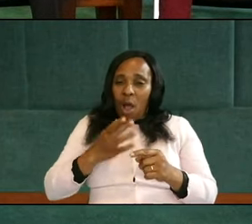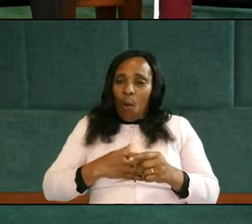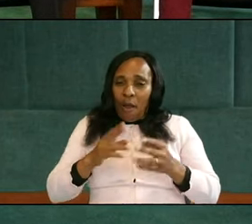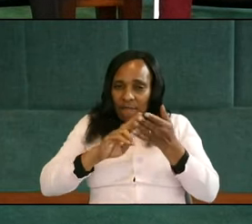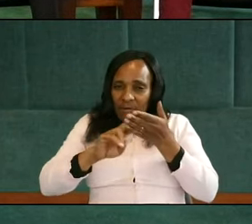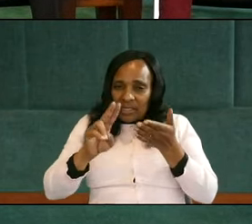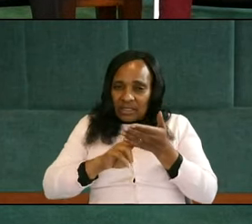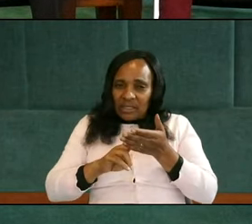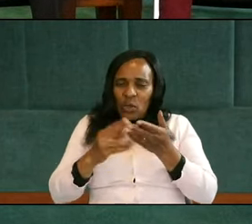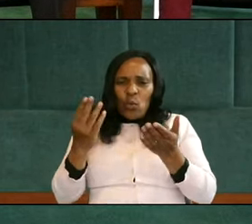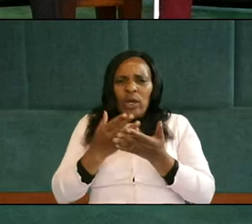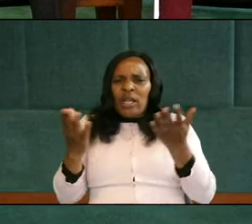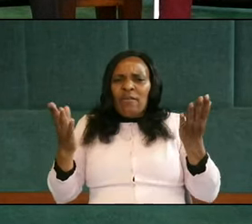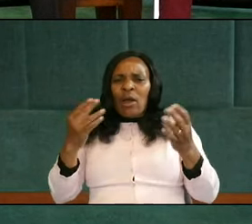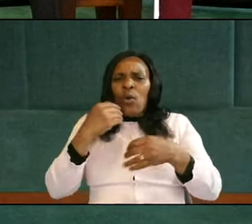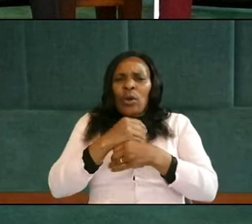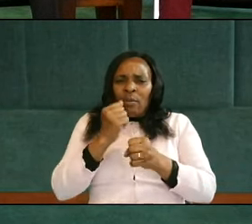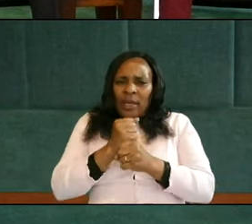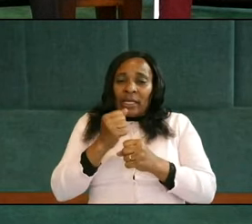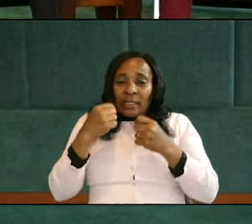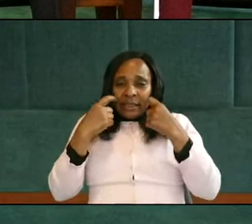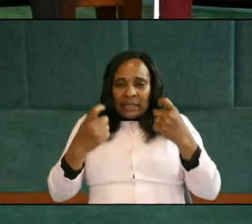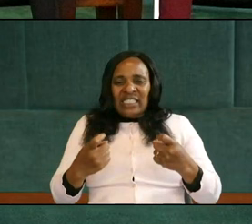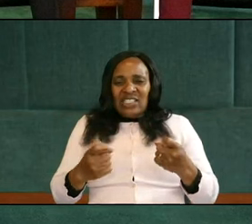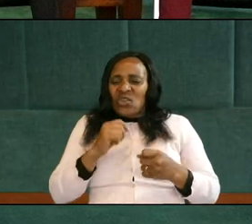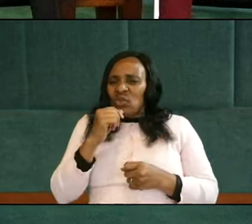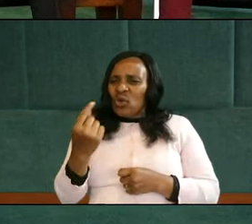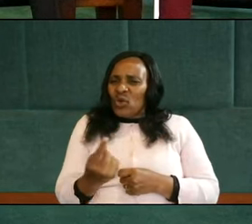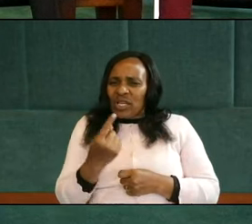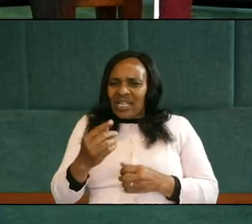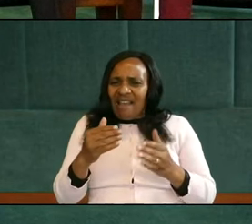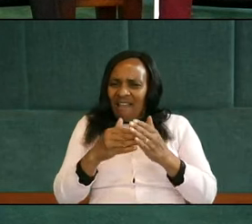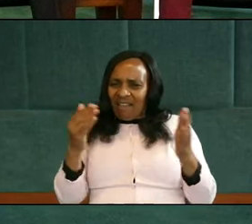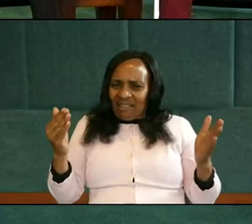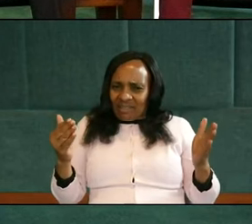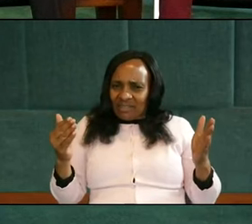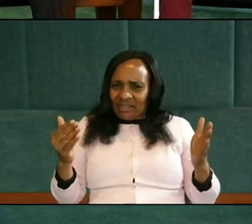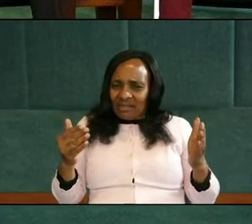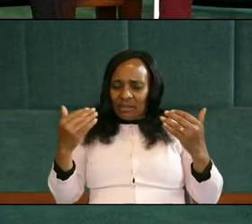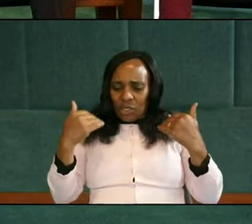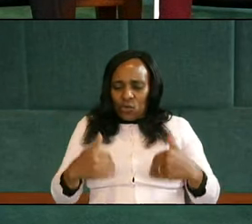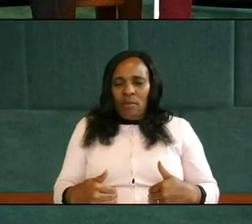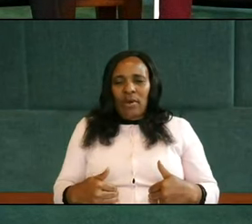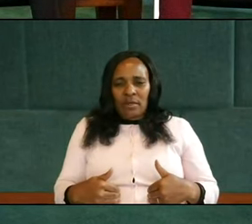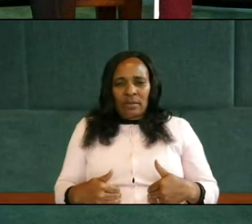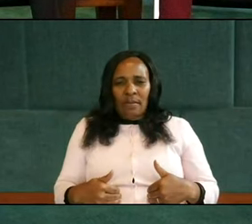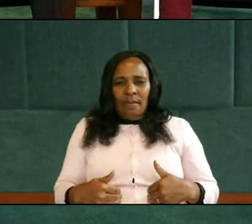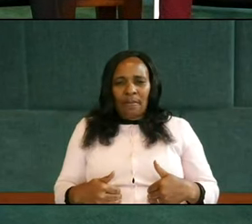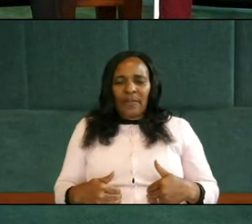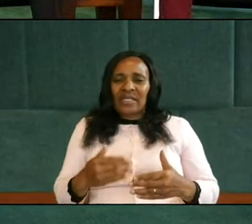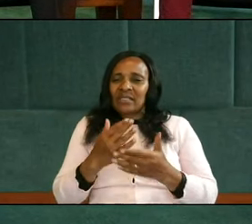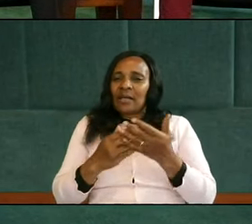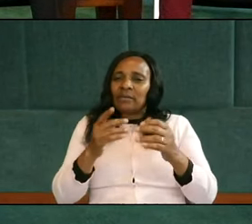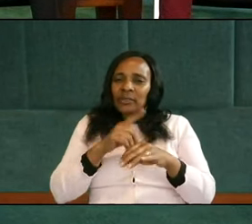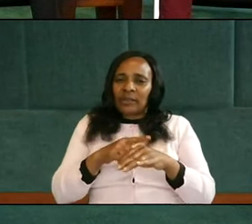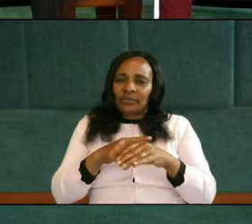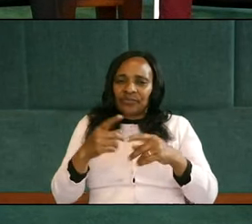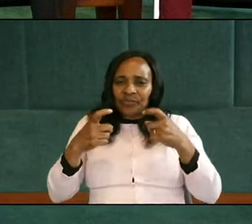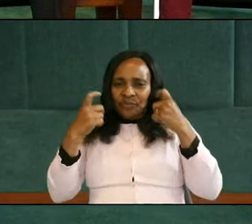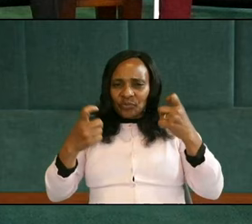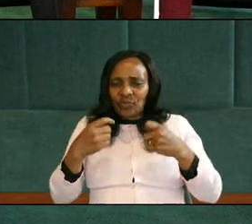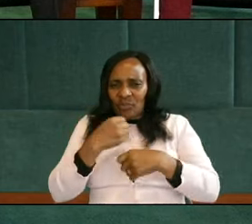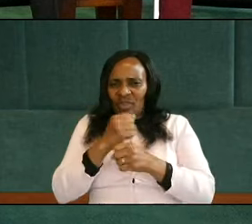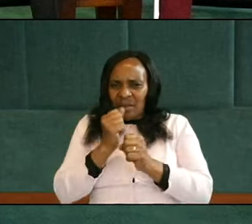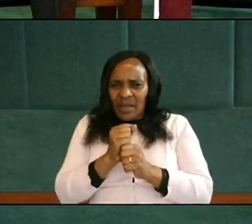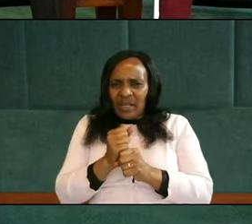text, that whenever we commit sin, it's not only against the human being. You know, sometimes there are sins that we commit